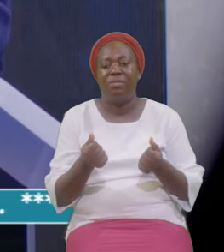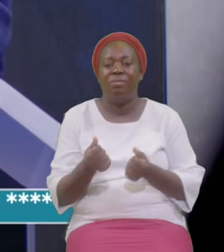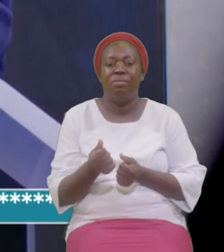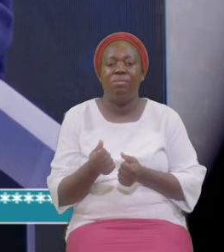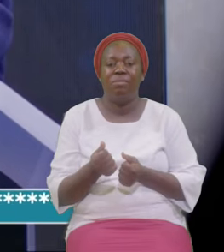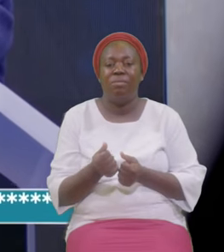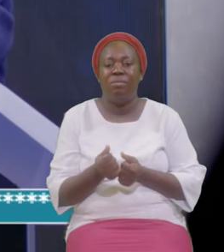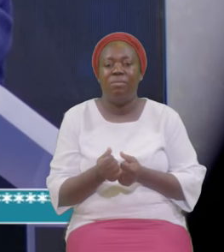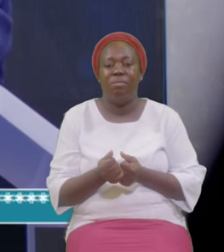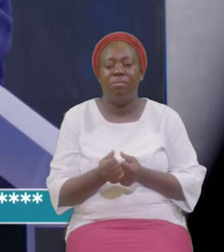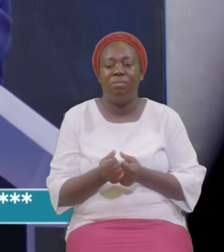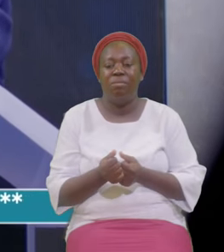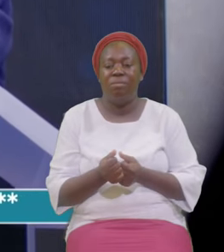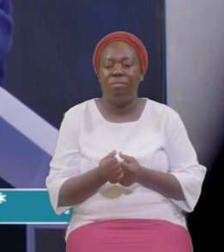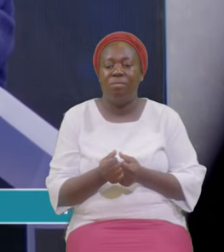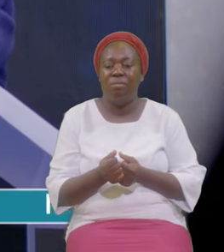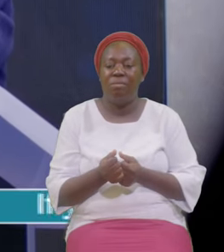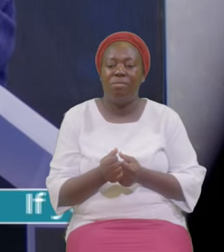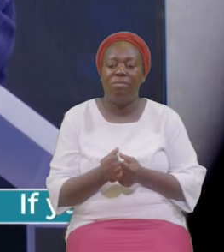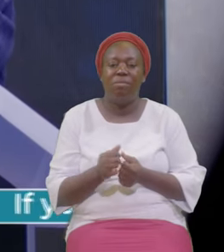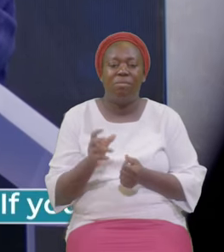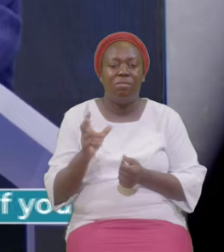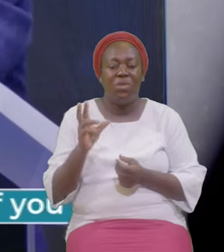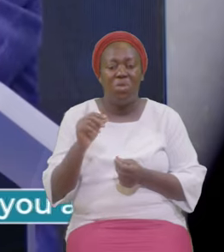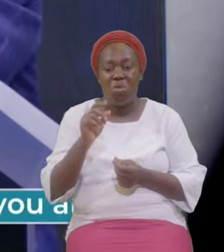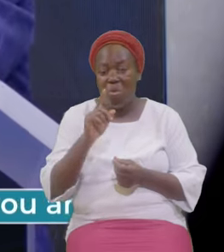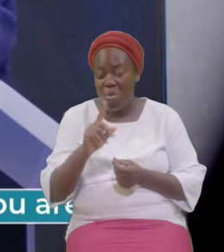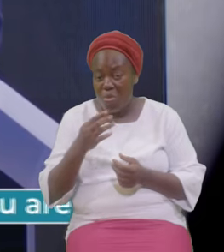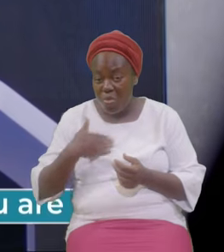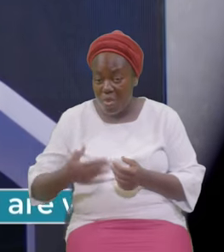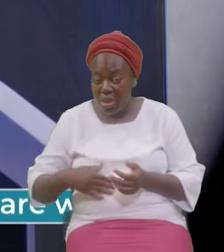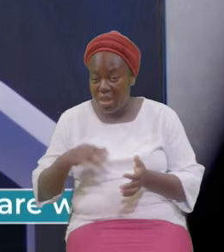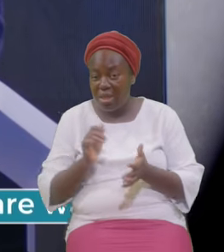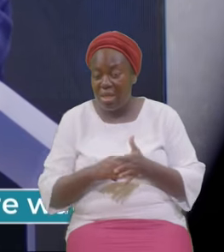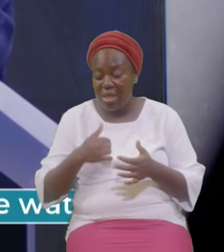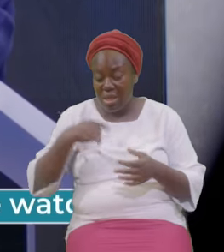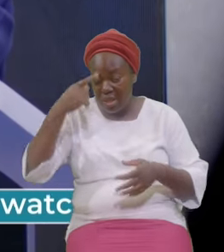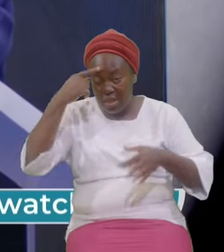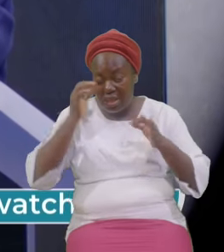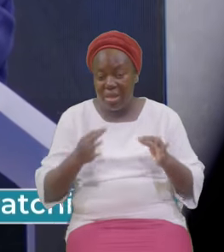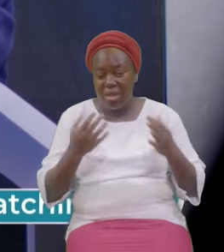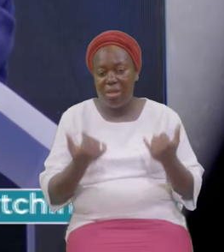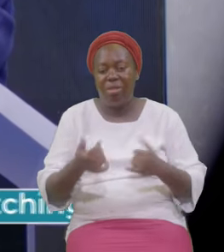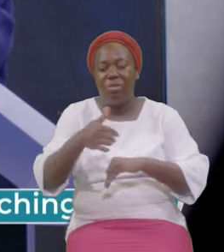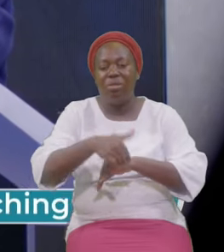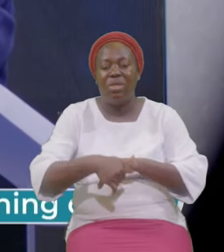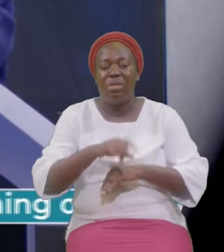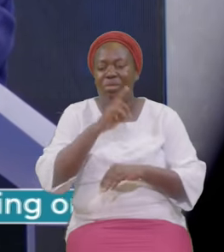No one that has taken this decision tonight should be left out. Counselors, please, make